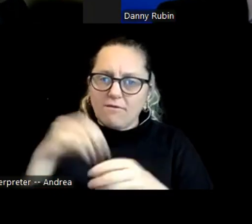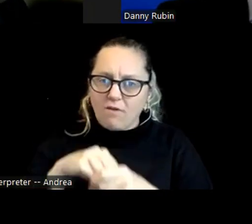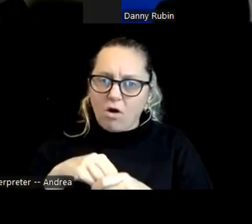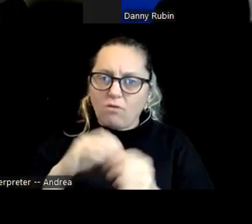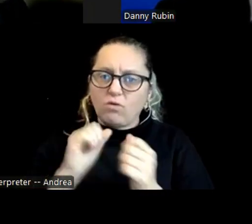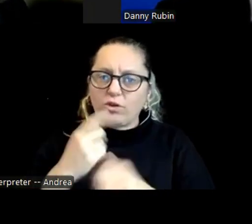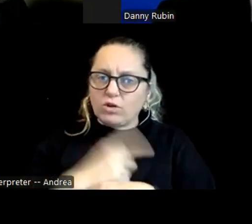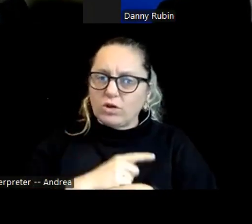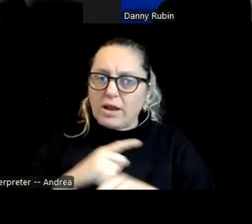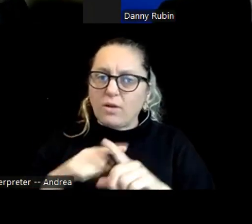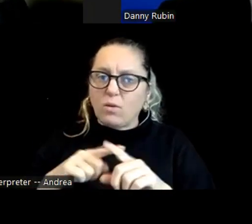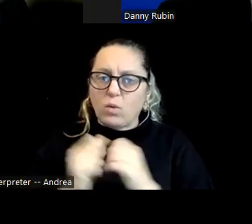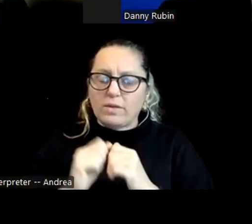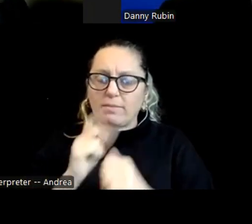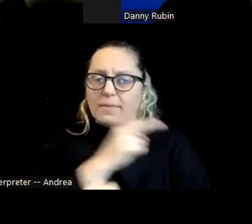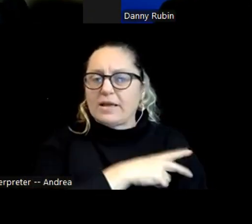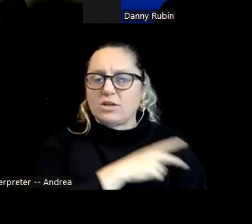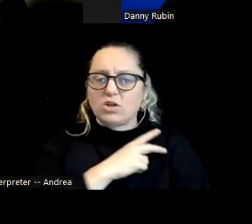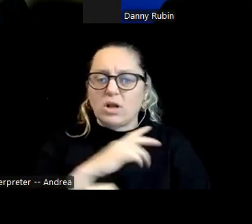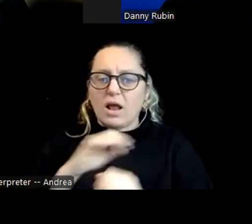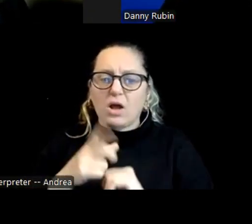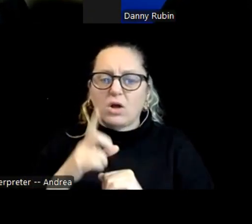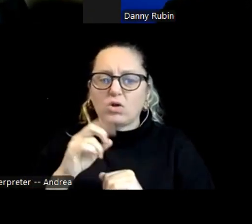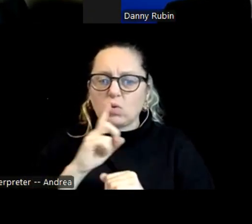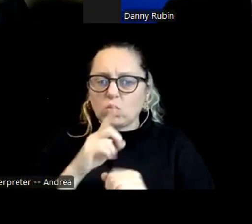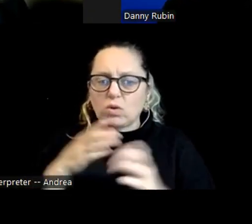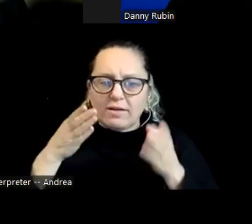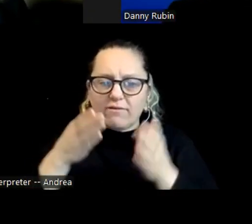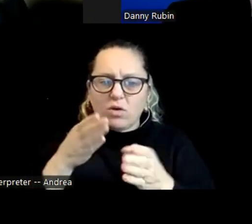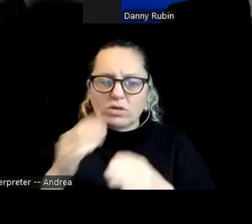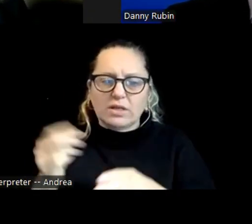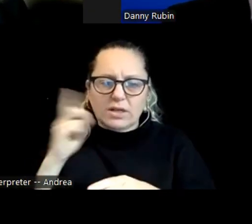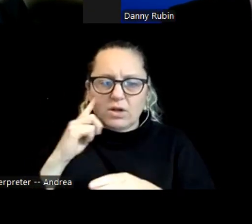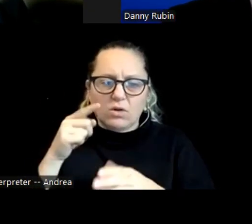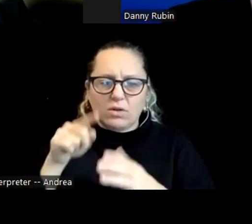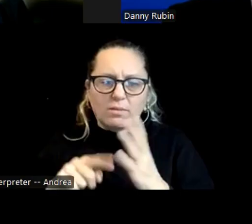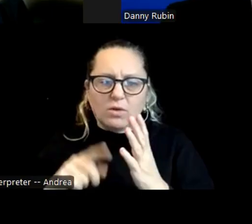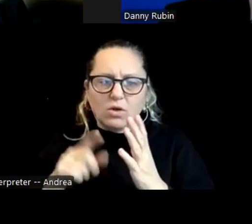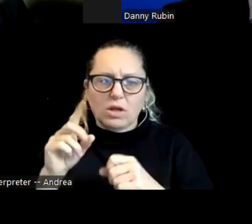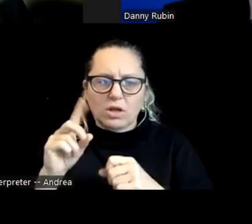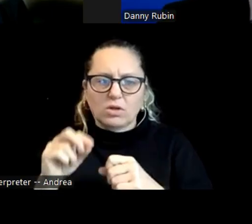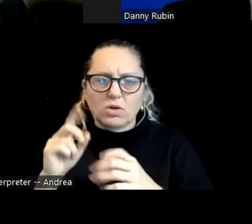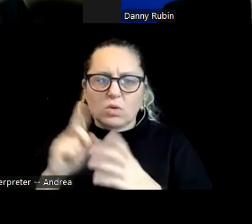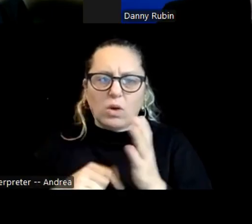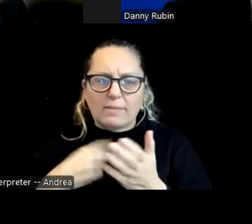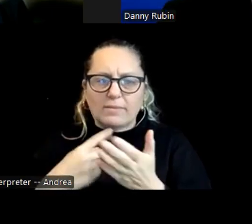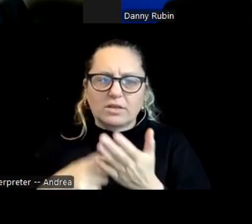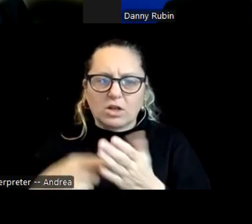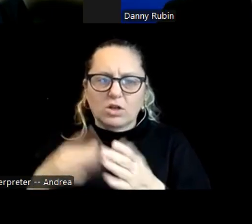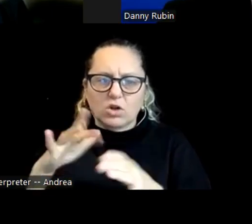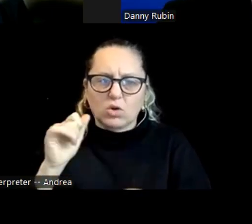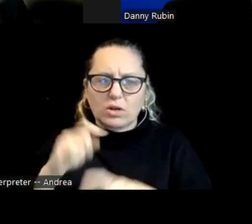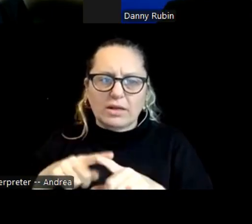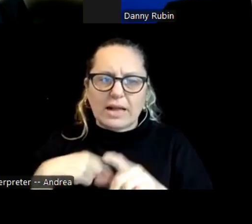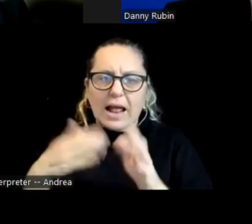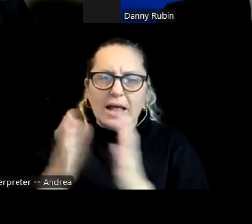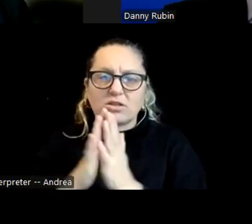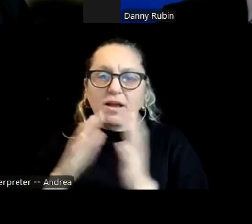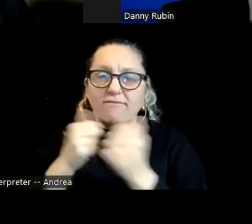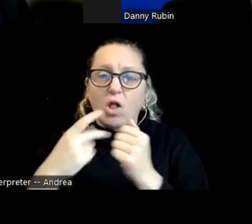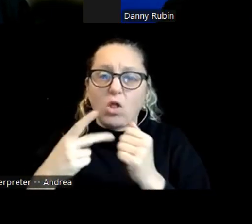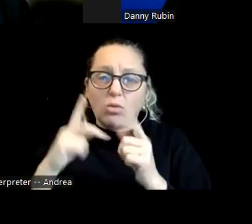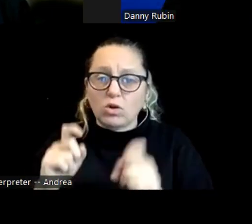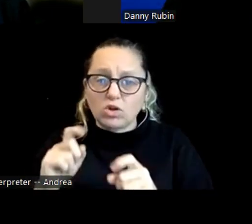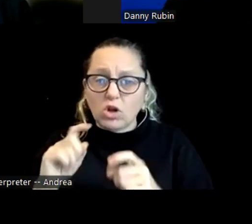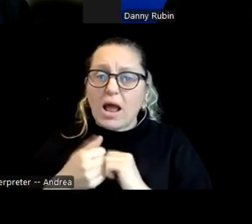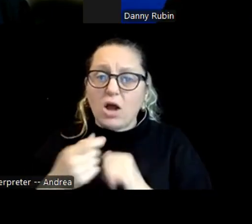How do you really focus and hear them so you can do what I was discussing earlier, which is asking follow-up questions? How do you use